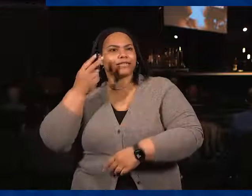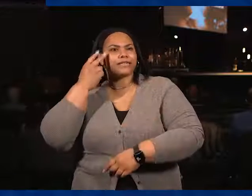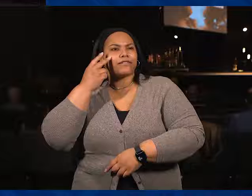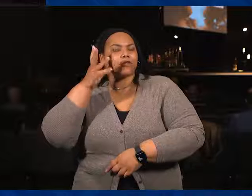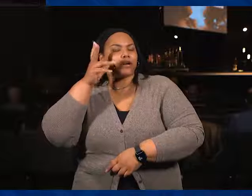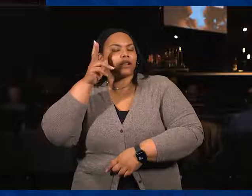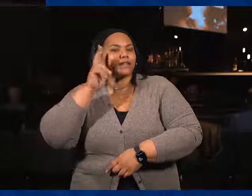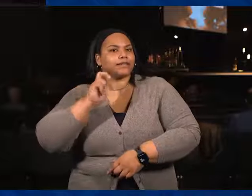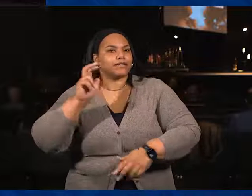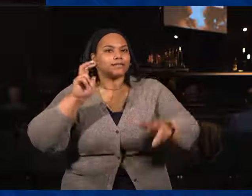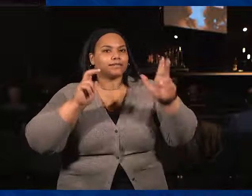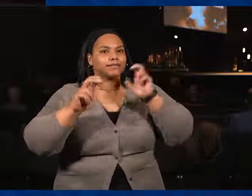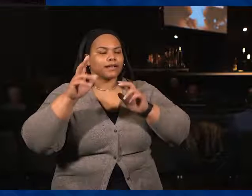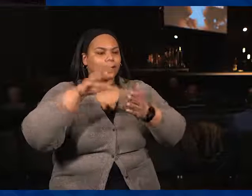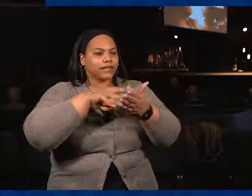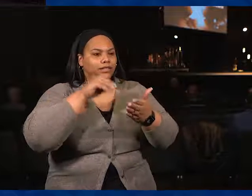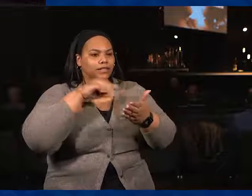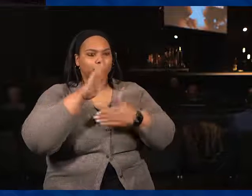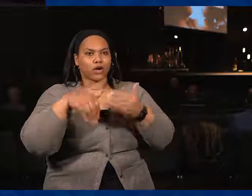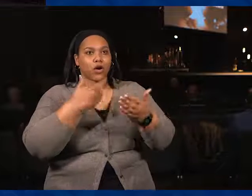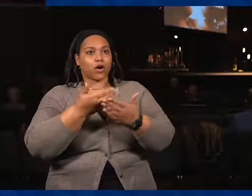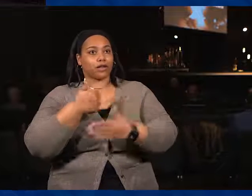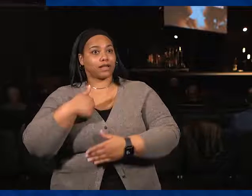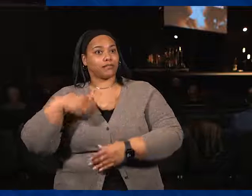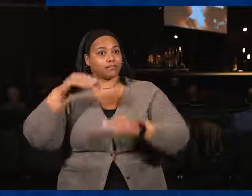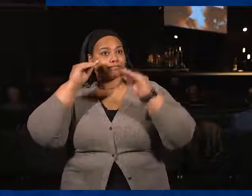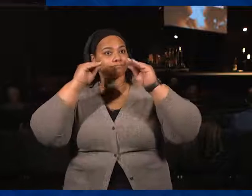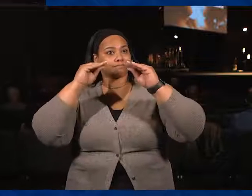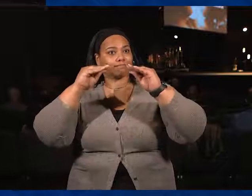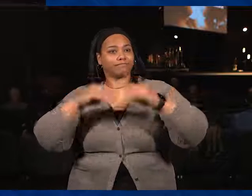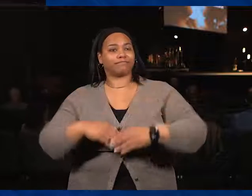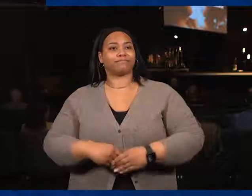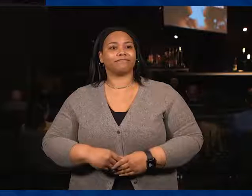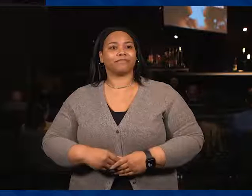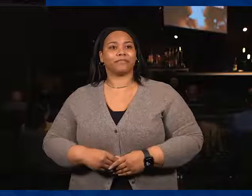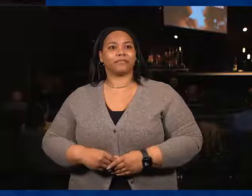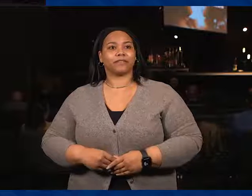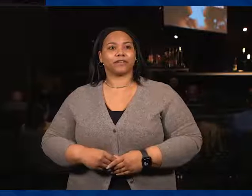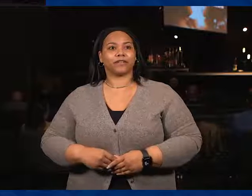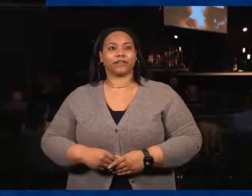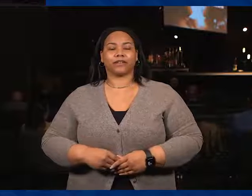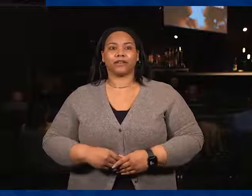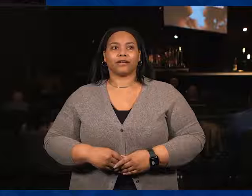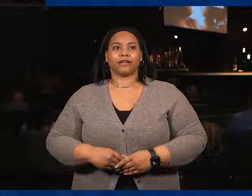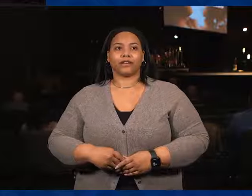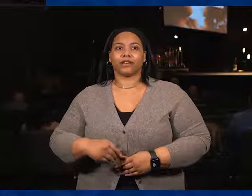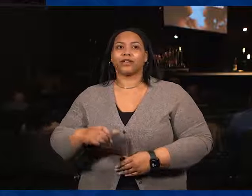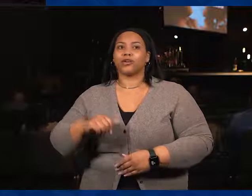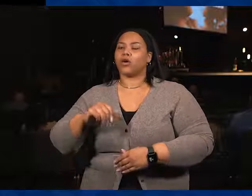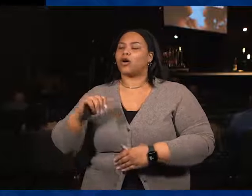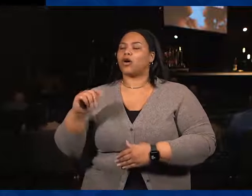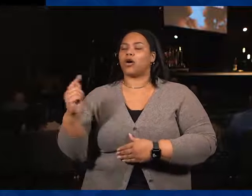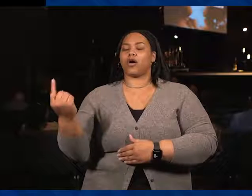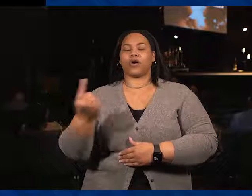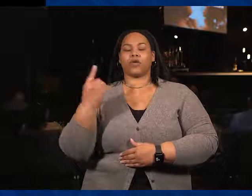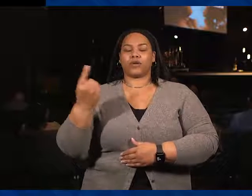what I've been trying to teach you. That you won't always be prepared for what lands on your